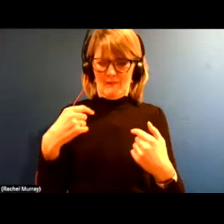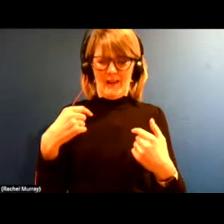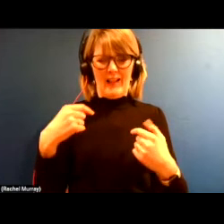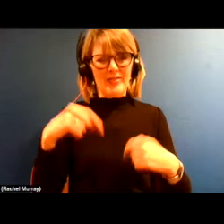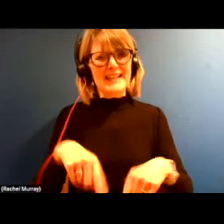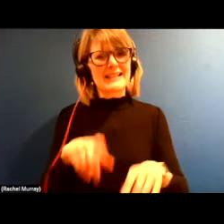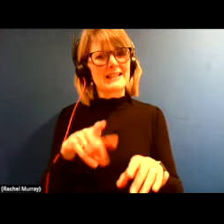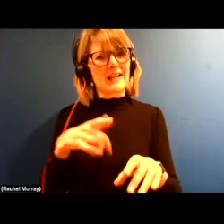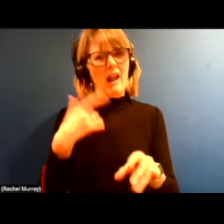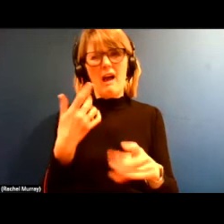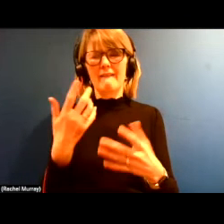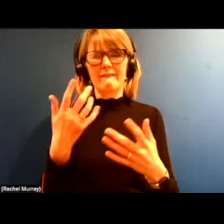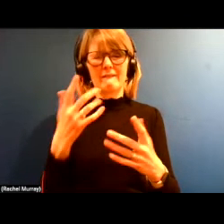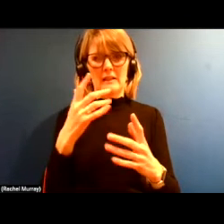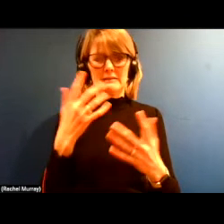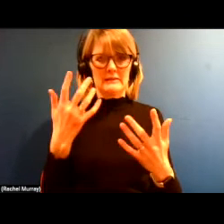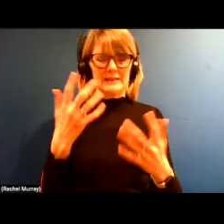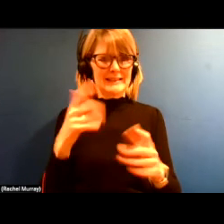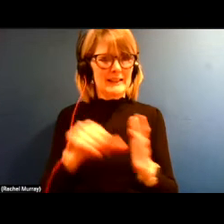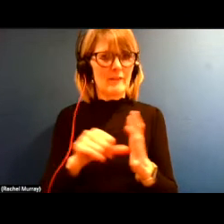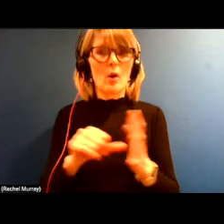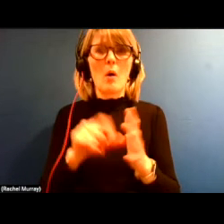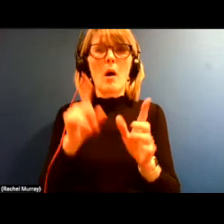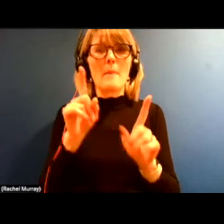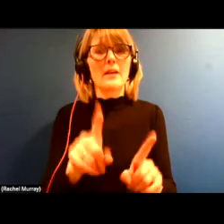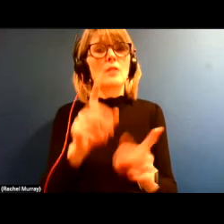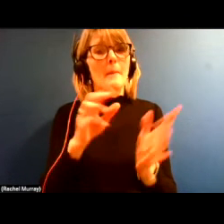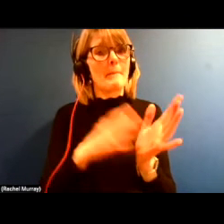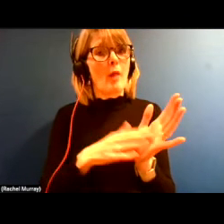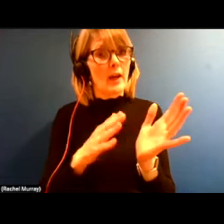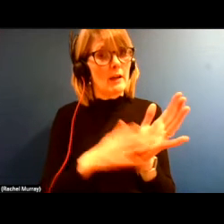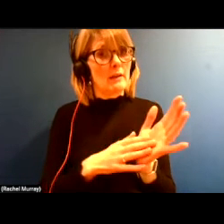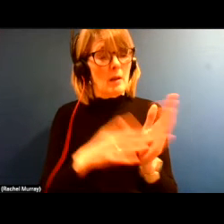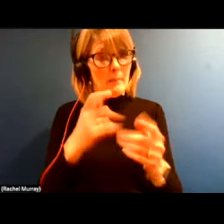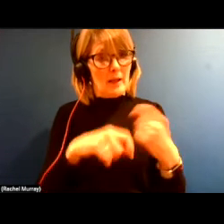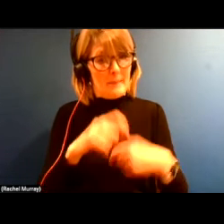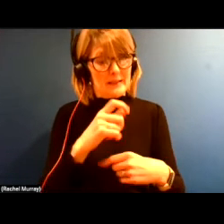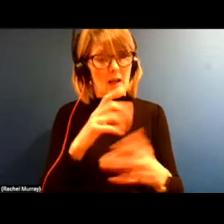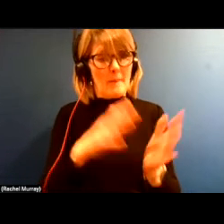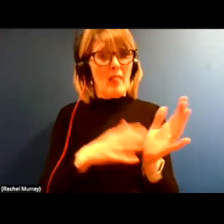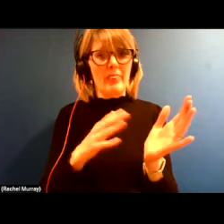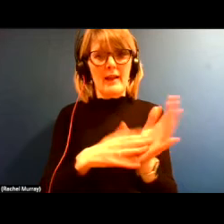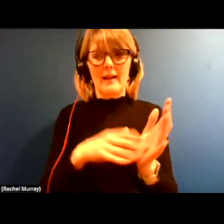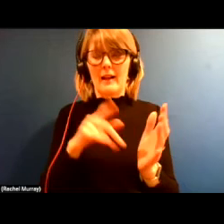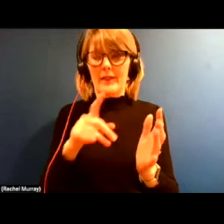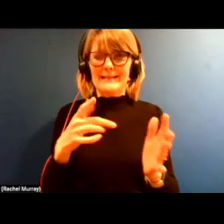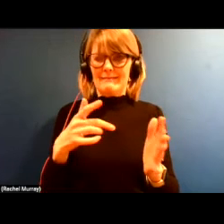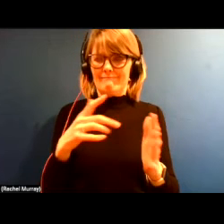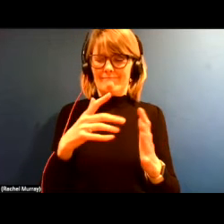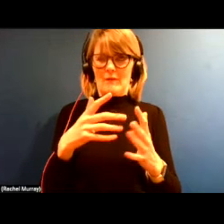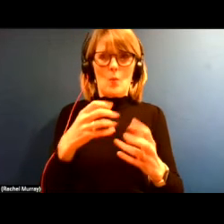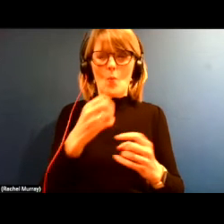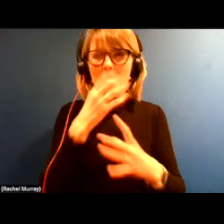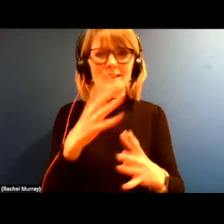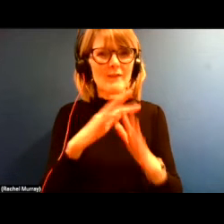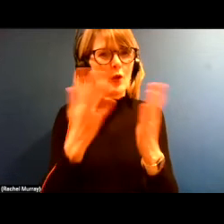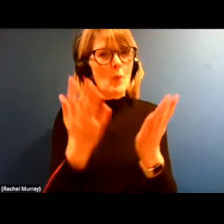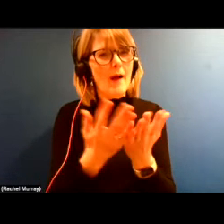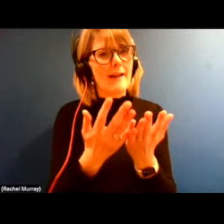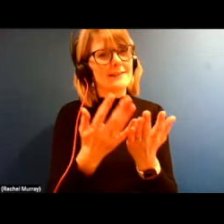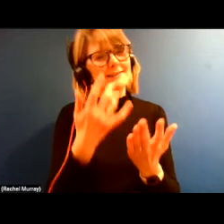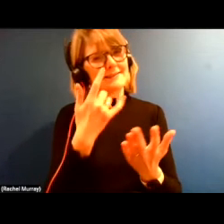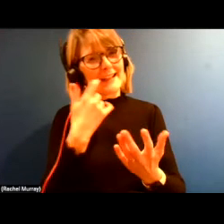motherhood had been a wonderful blessing because it had given me a world that I could enter and live according to my own choices. As I faced the time